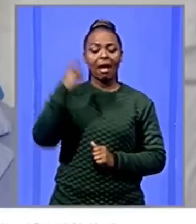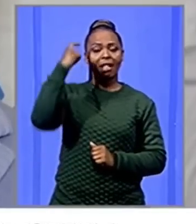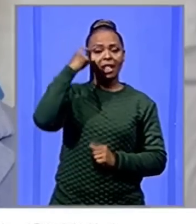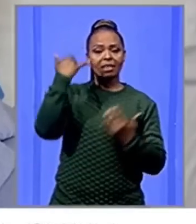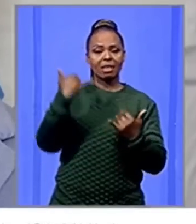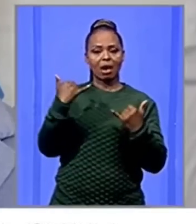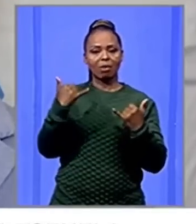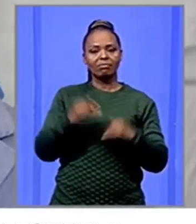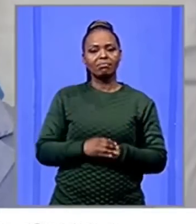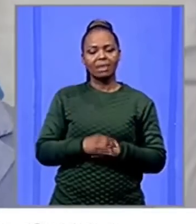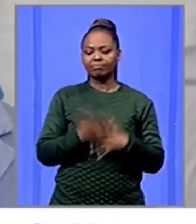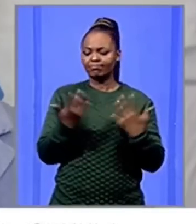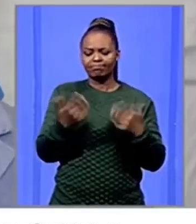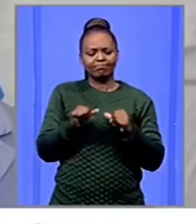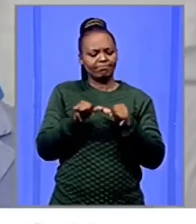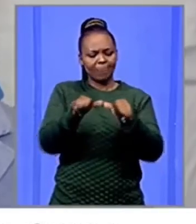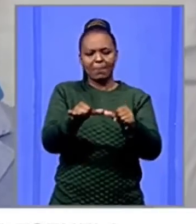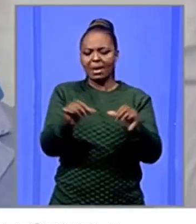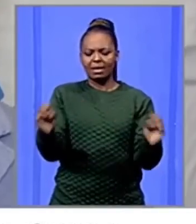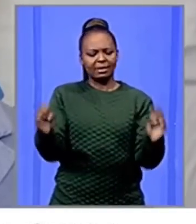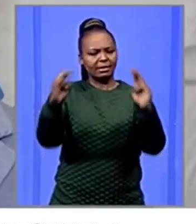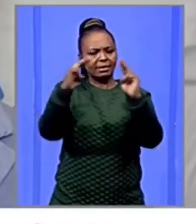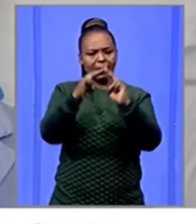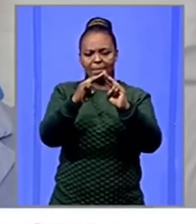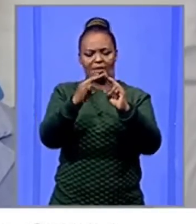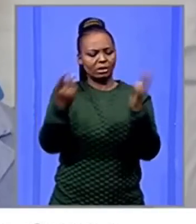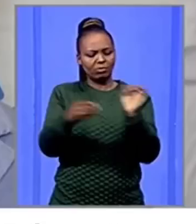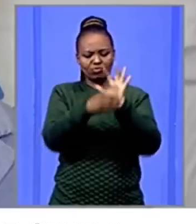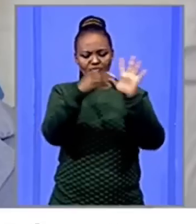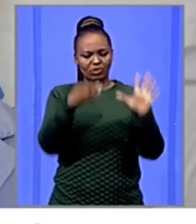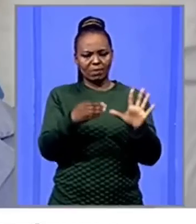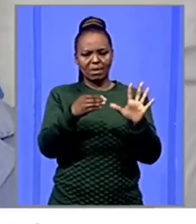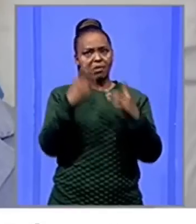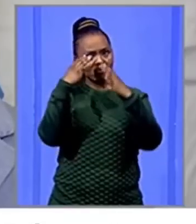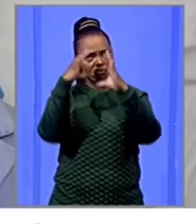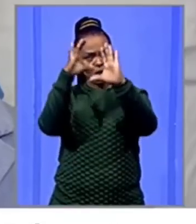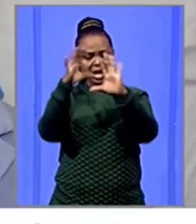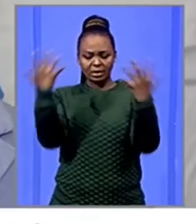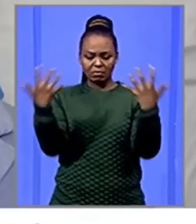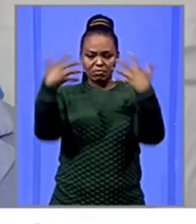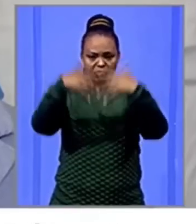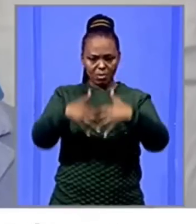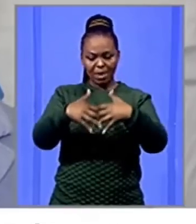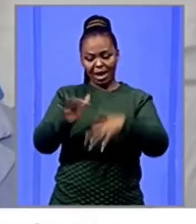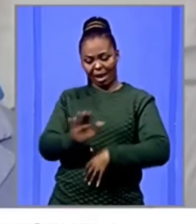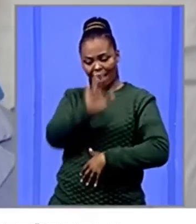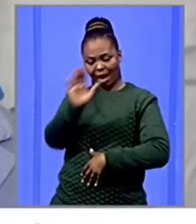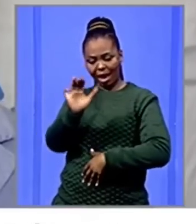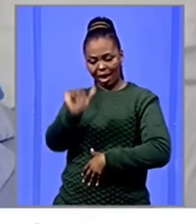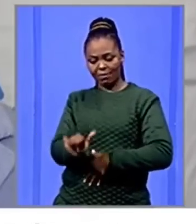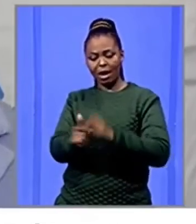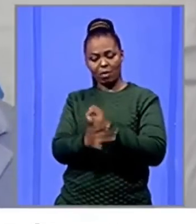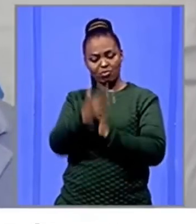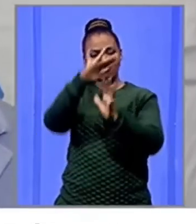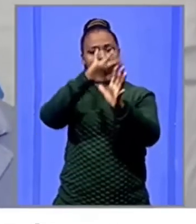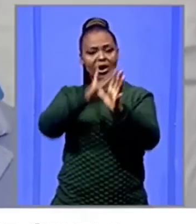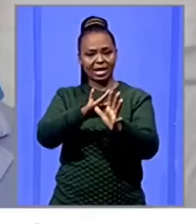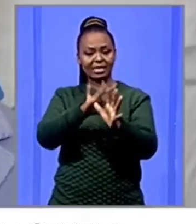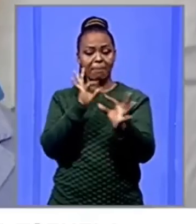business of the summit will now continue, which will look at the collaboration between BRICS and Africa, particularly for social and